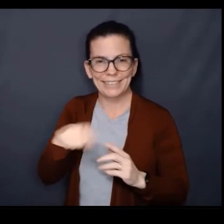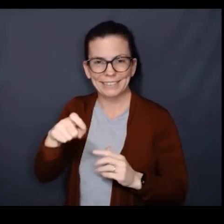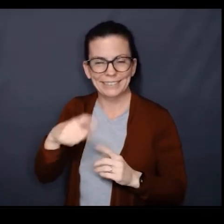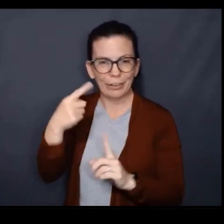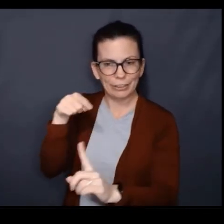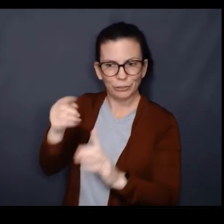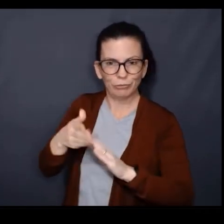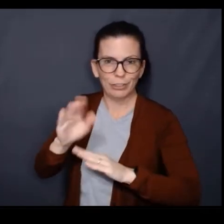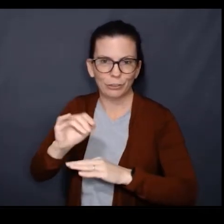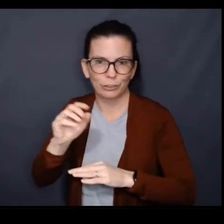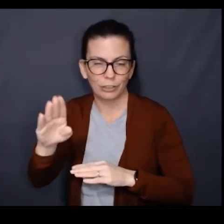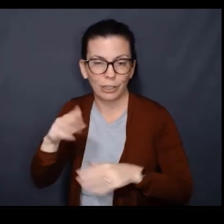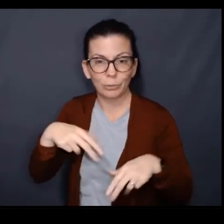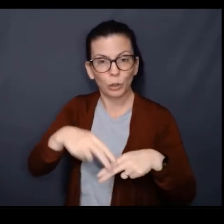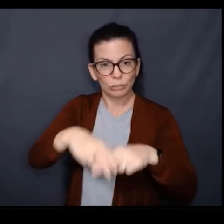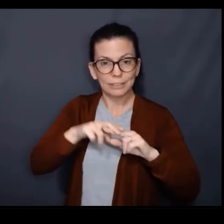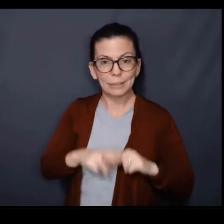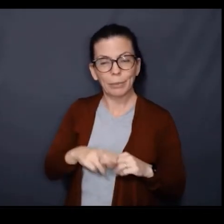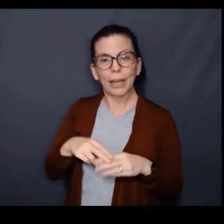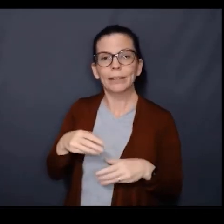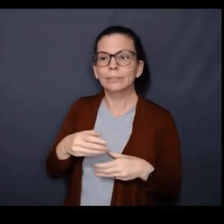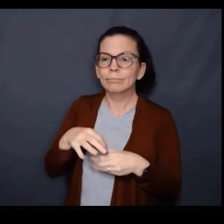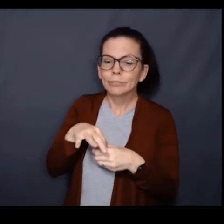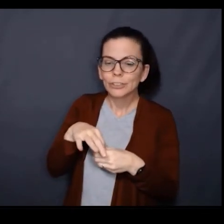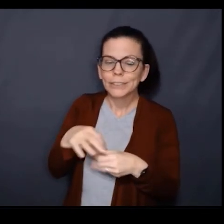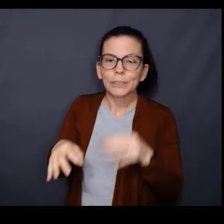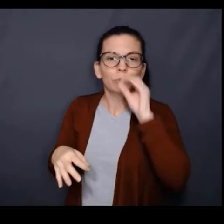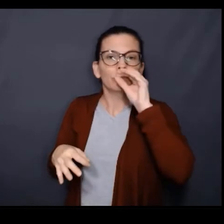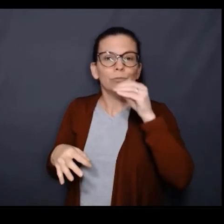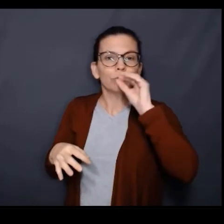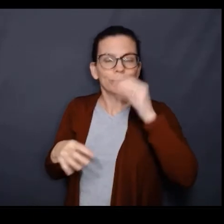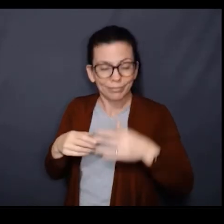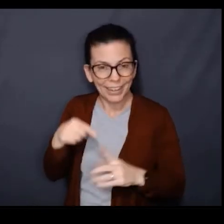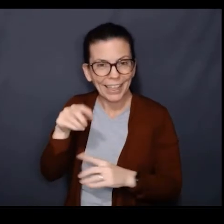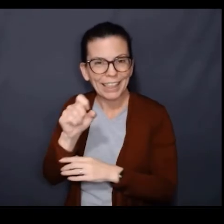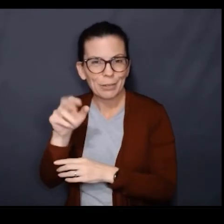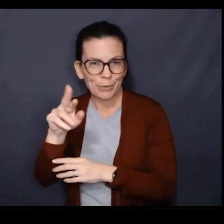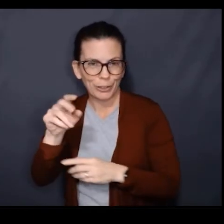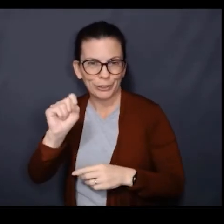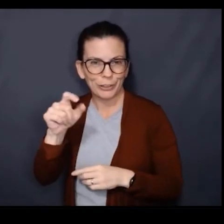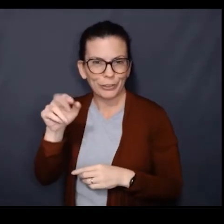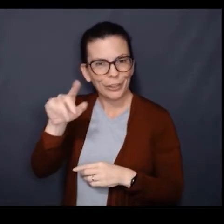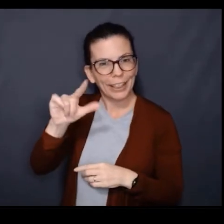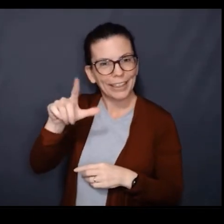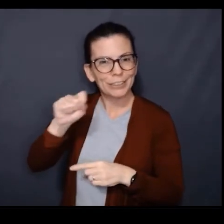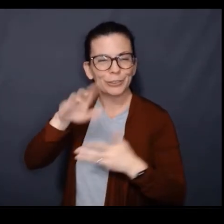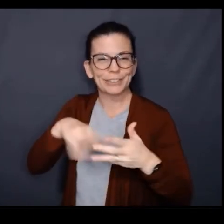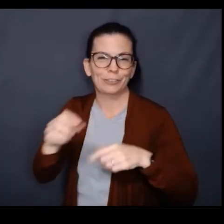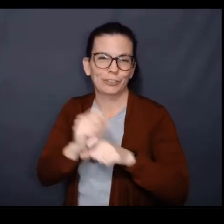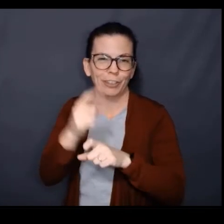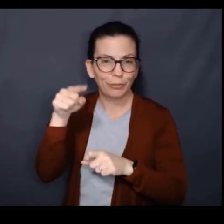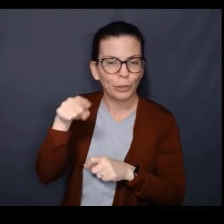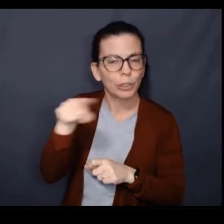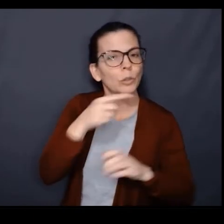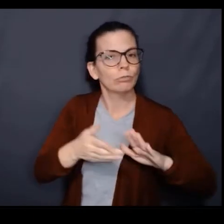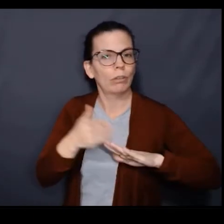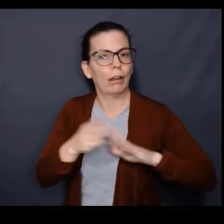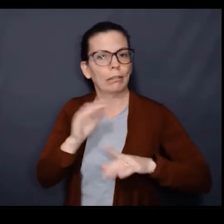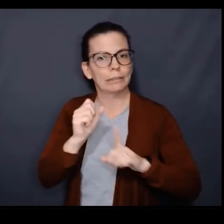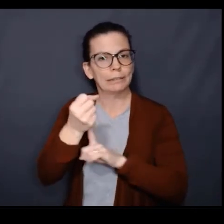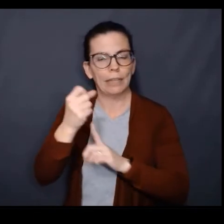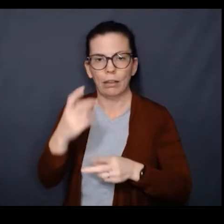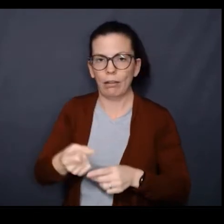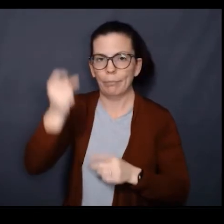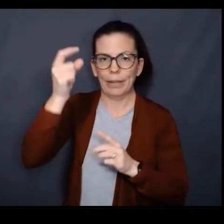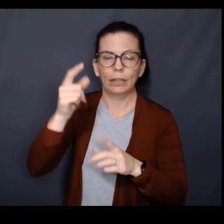run your job. There's nothing else for you to do but sit back and enjoy a cup of tea. EMR Serverless schedules the job for you and will switch to a running